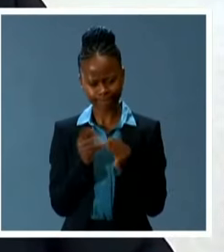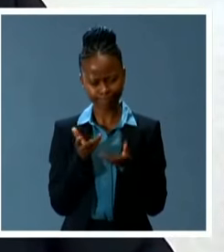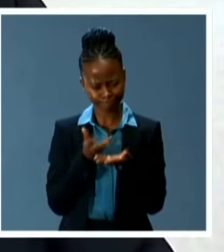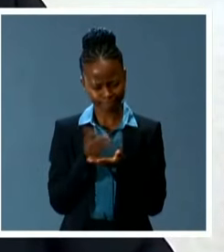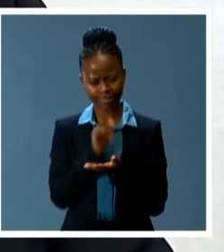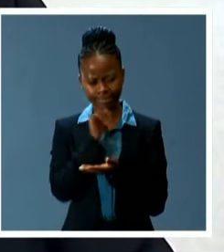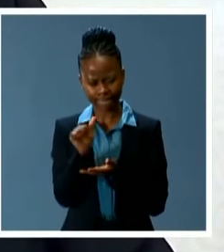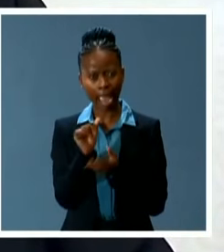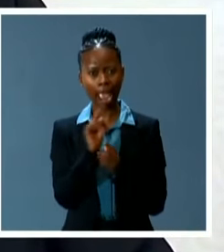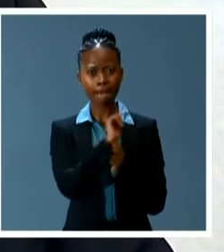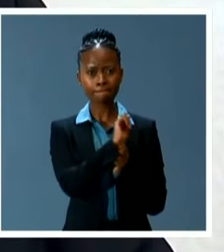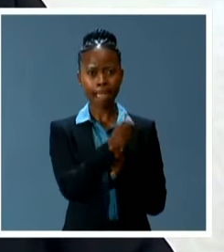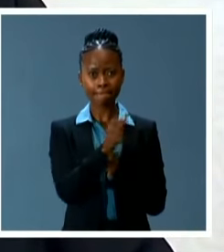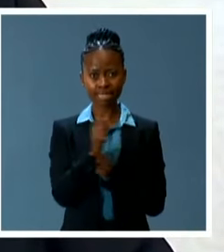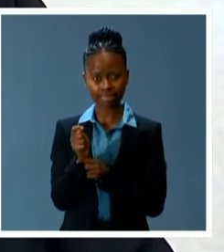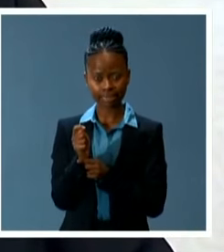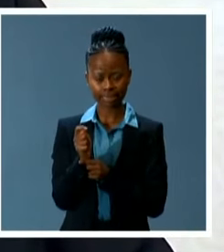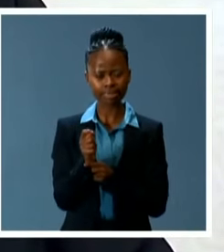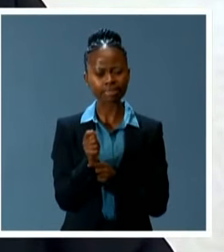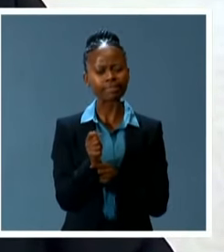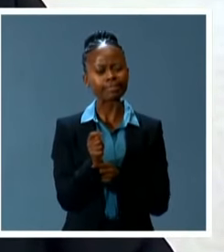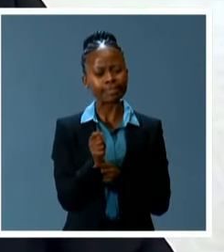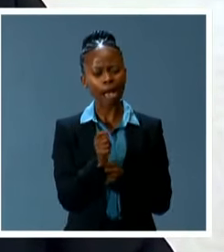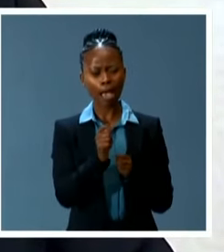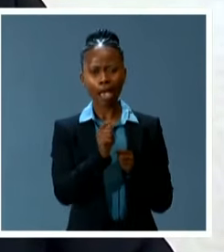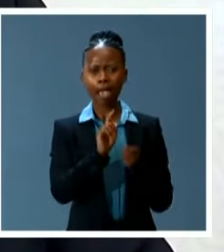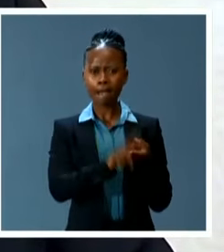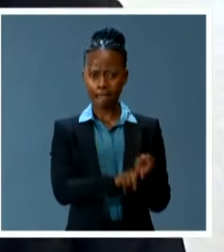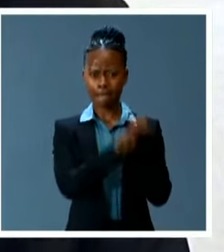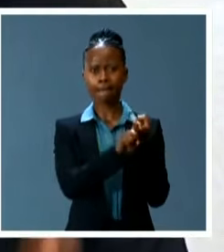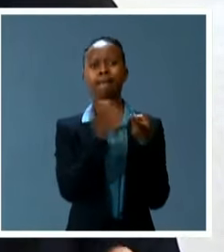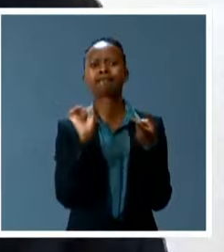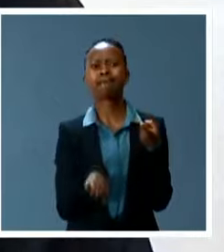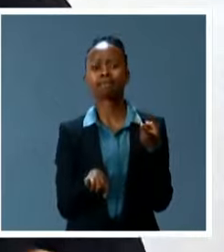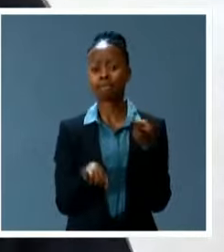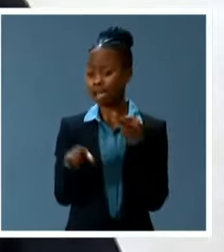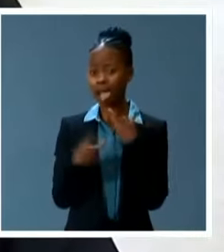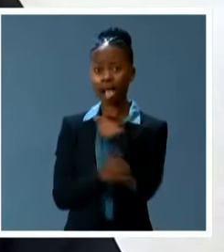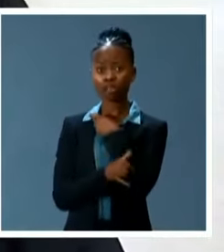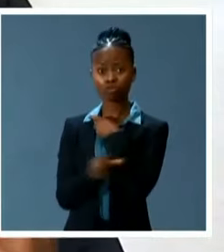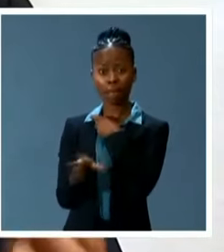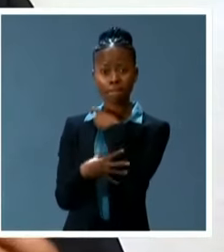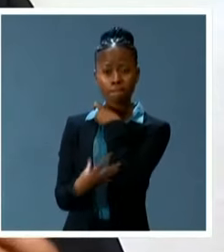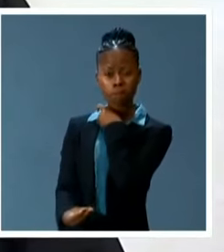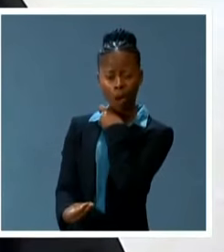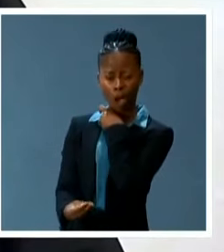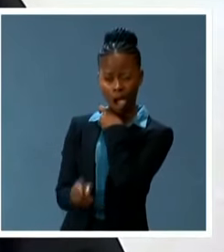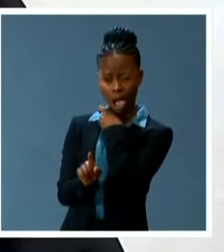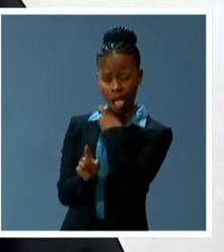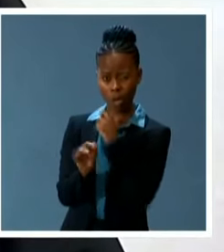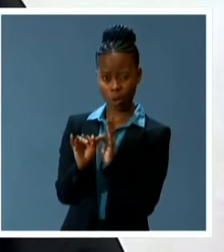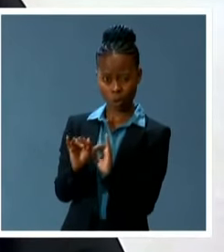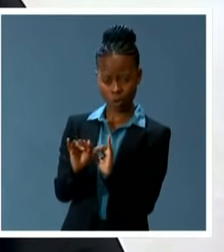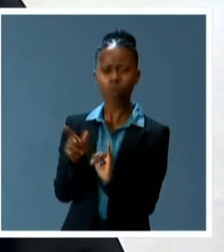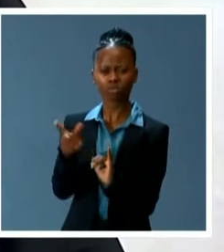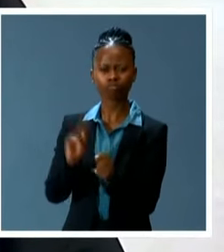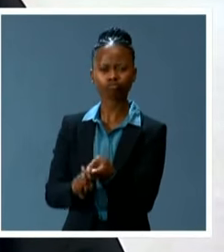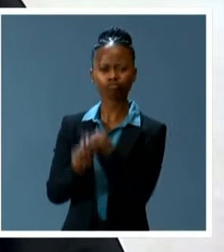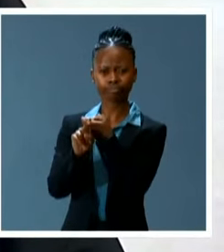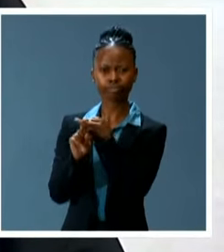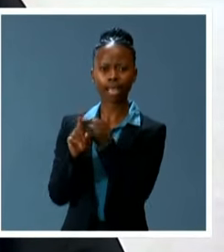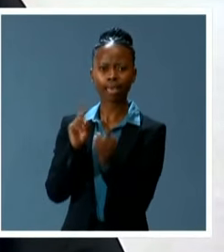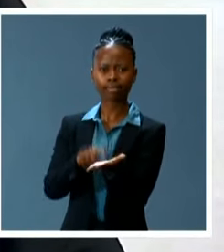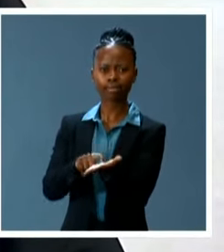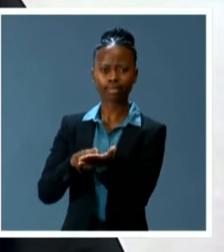in the payments related to debt for the least developed countries, the poorest countries in the world, until the end of the year. Now, this is